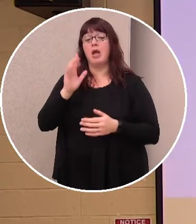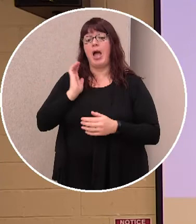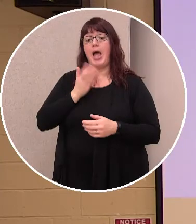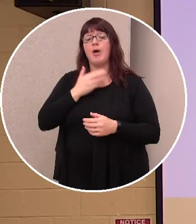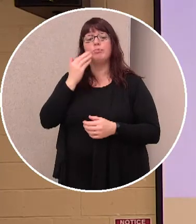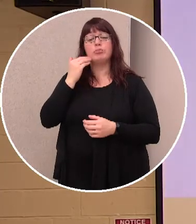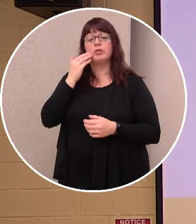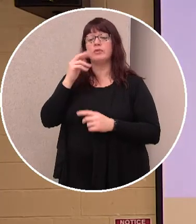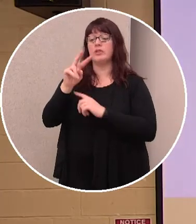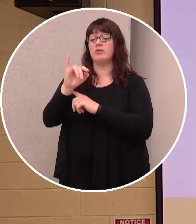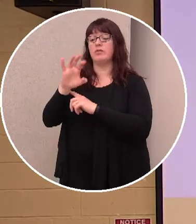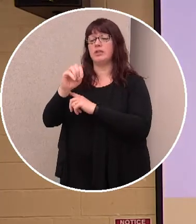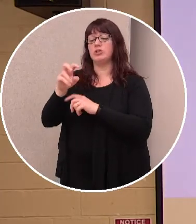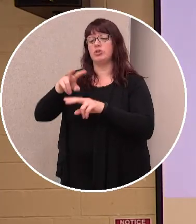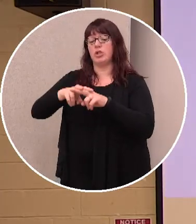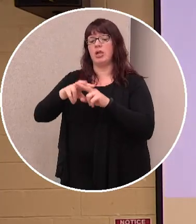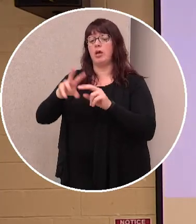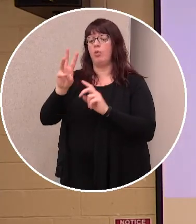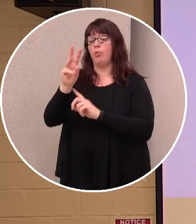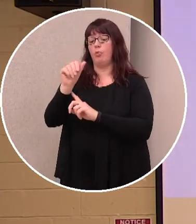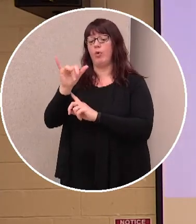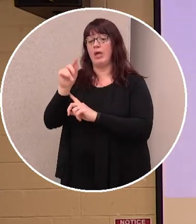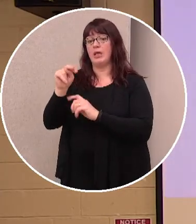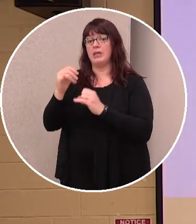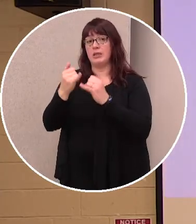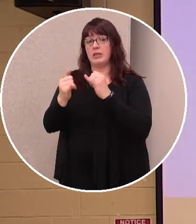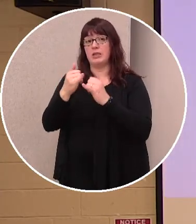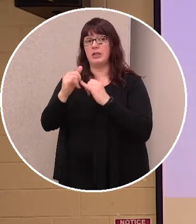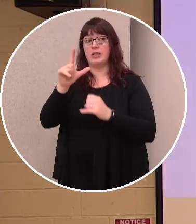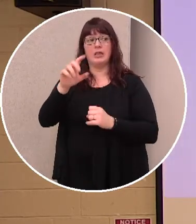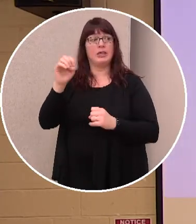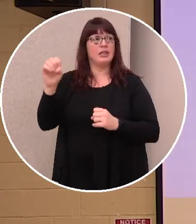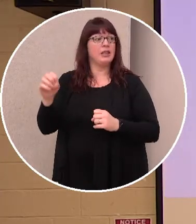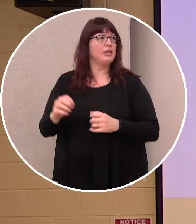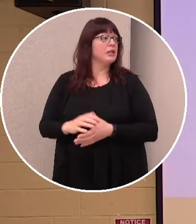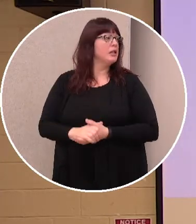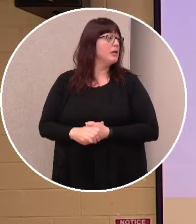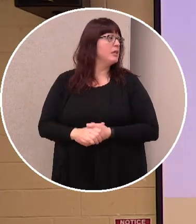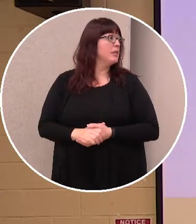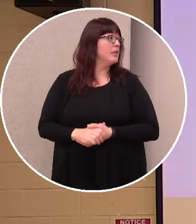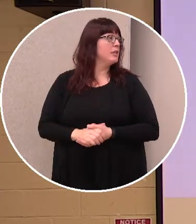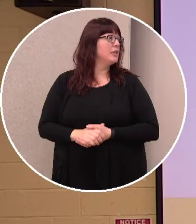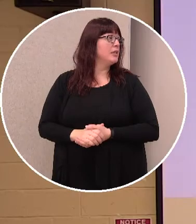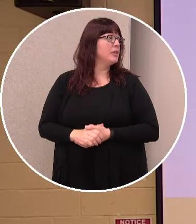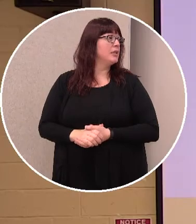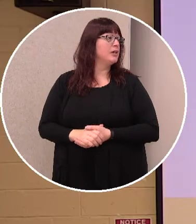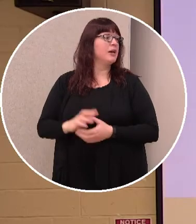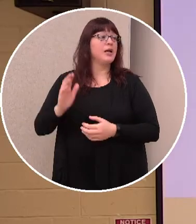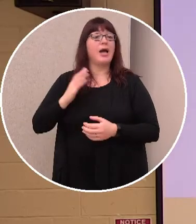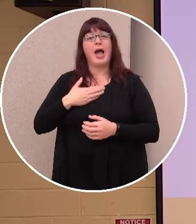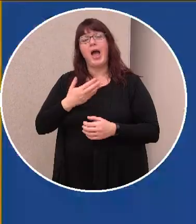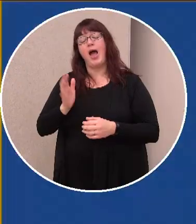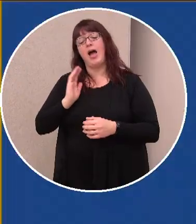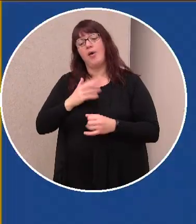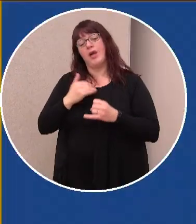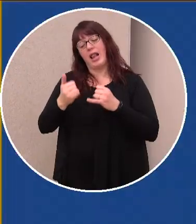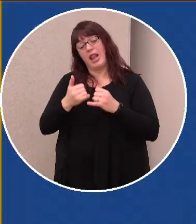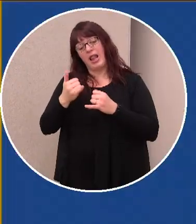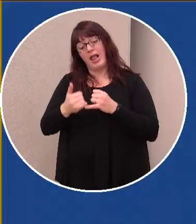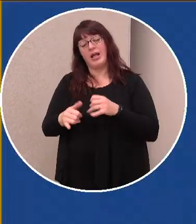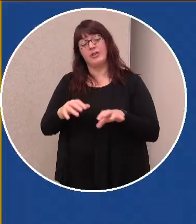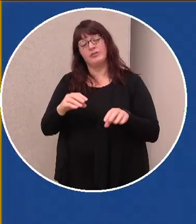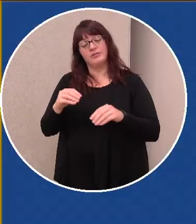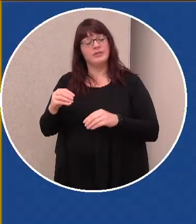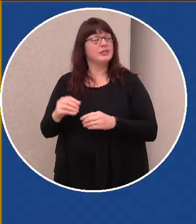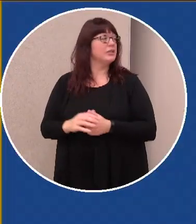Vice Chair, Mr. Wayne Lee. God, it sounds morbid or somber or something. Right. I'll be working